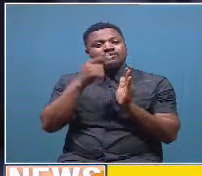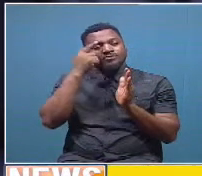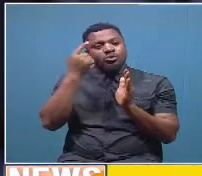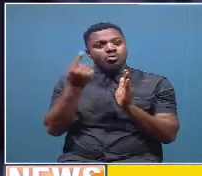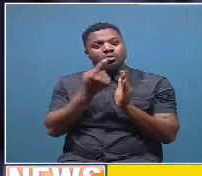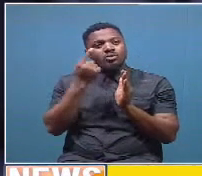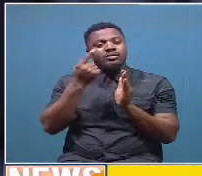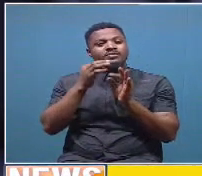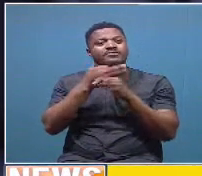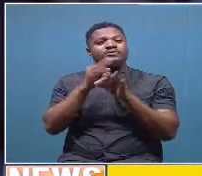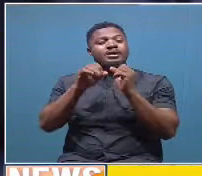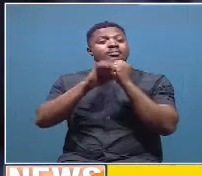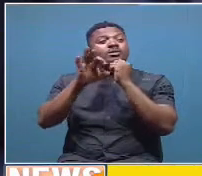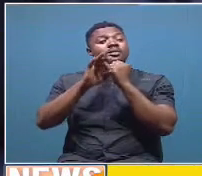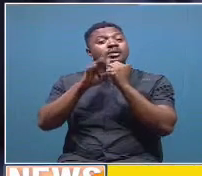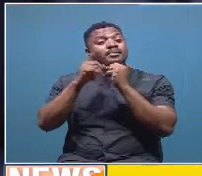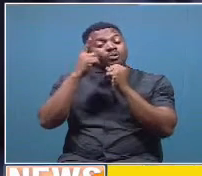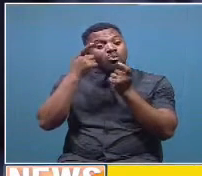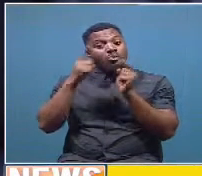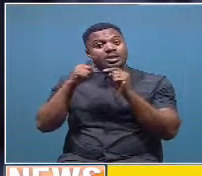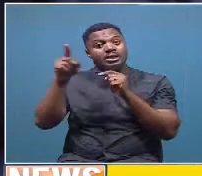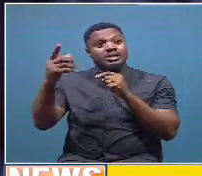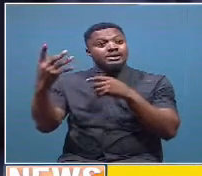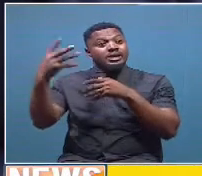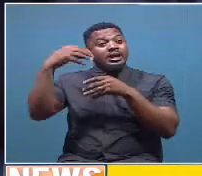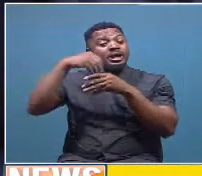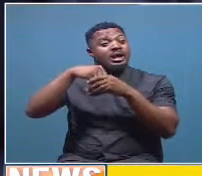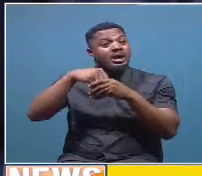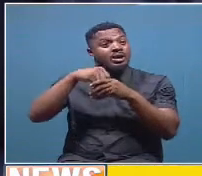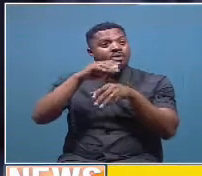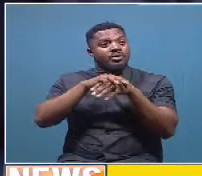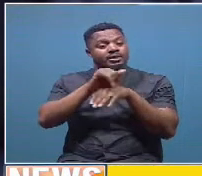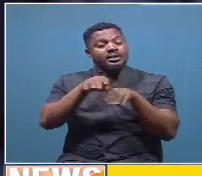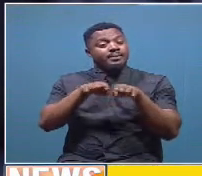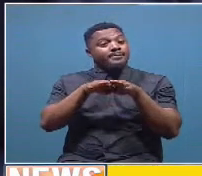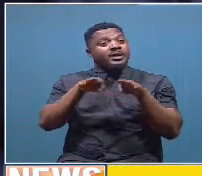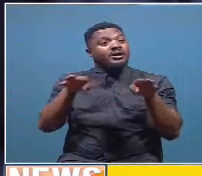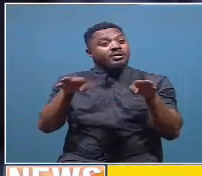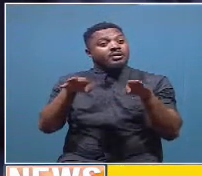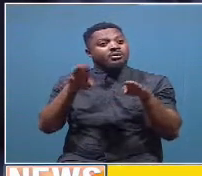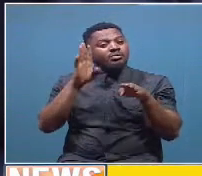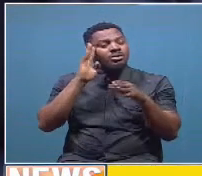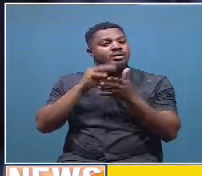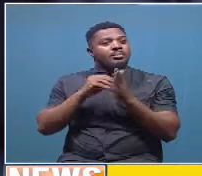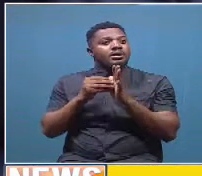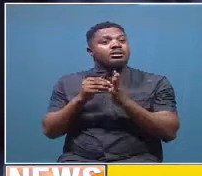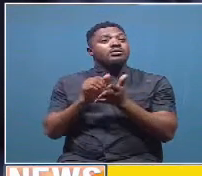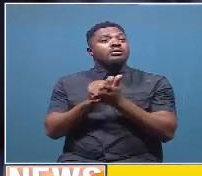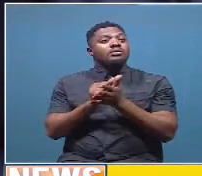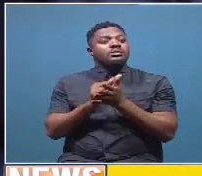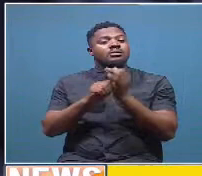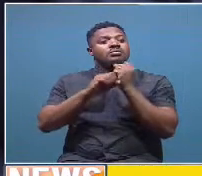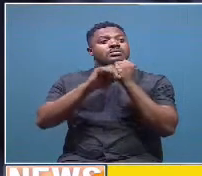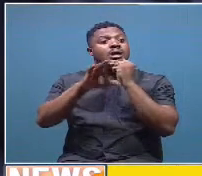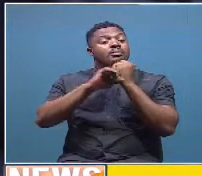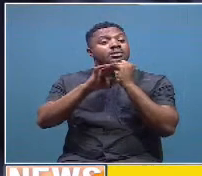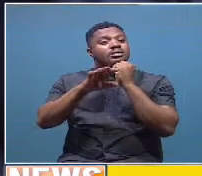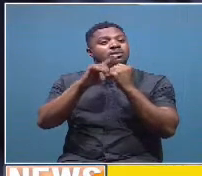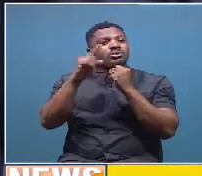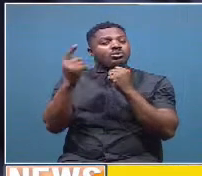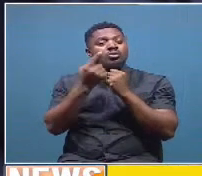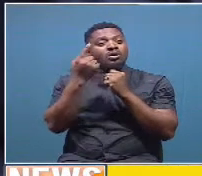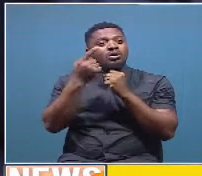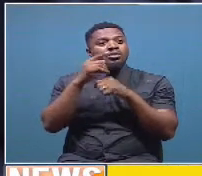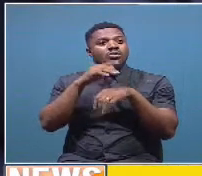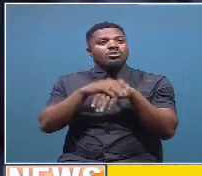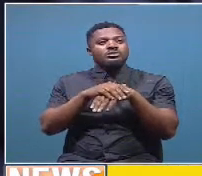free-to-air broadcasting, because when they crowd us out on that platform, it will mean that broadcasting can only be done